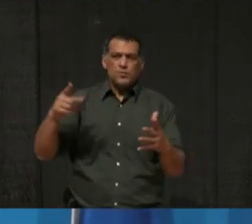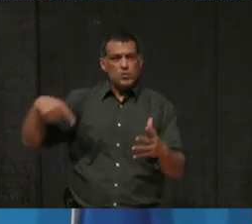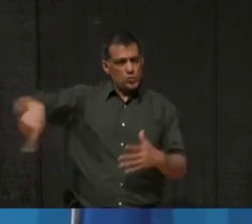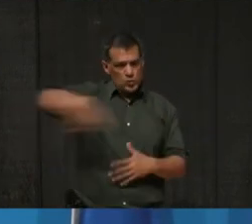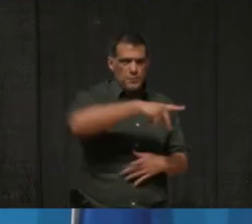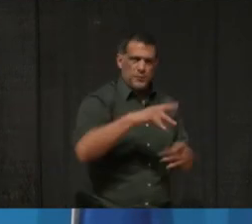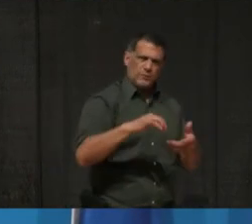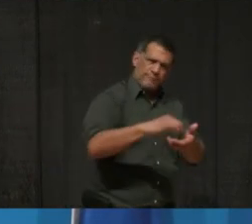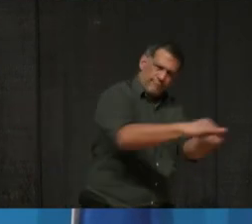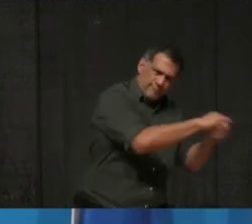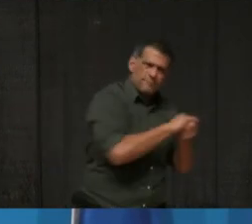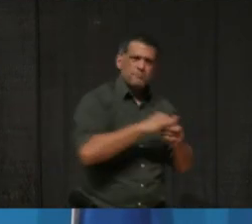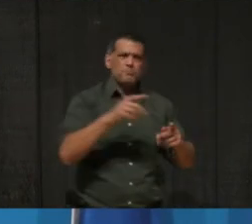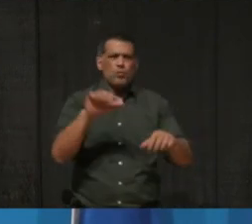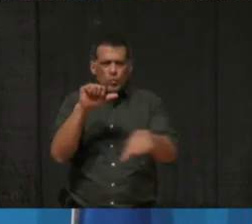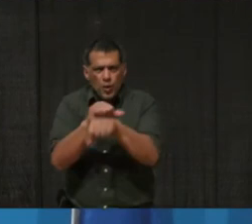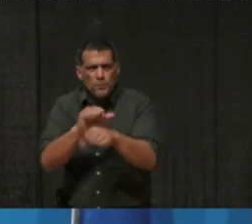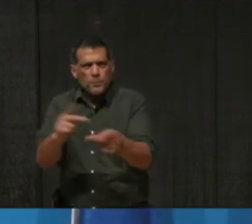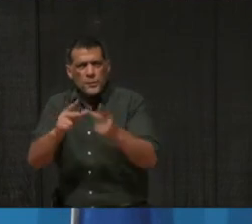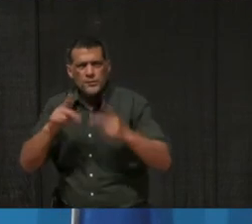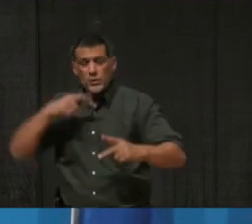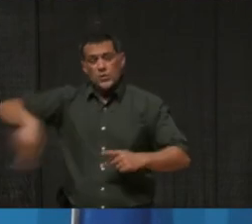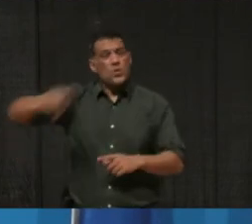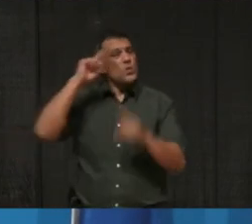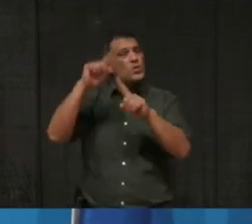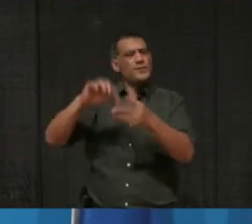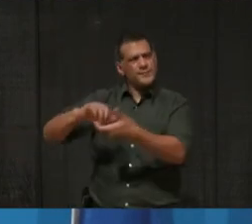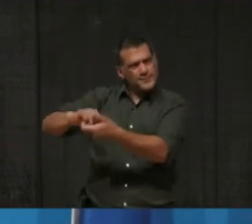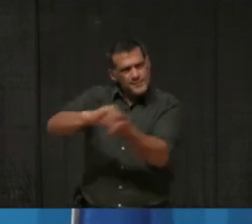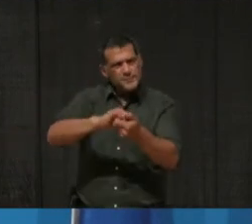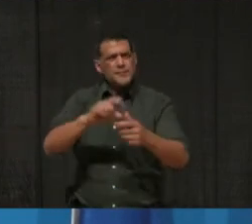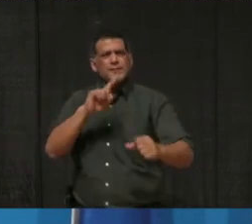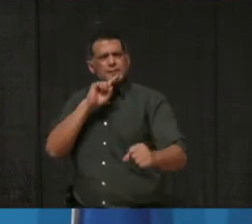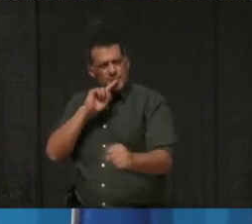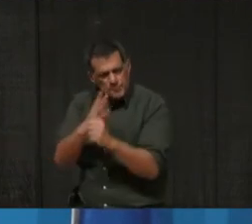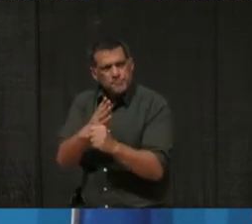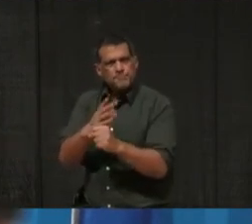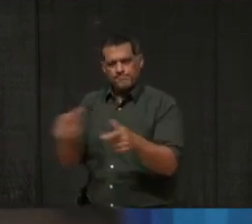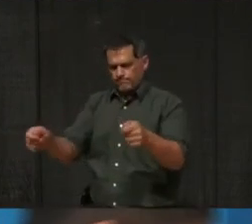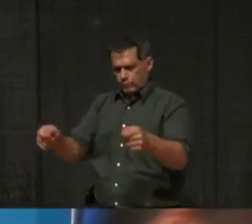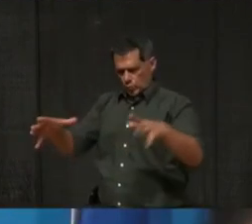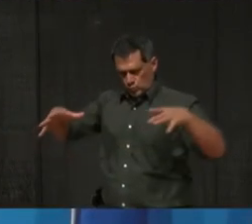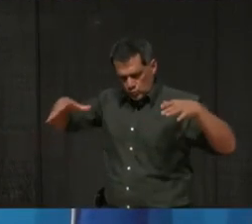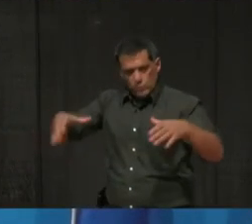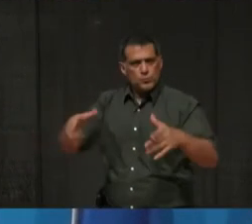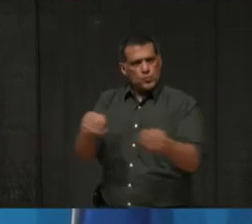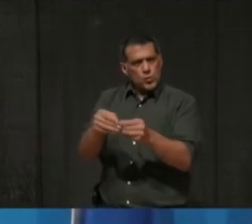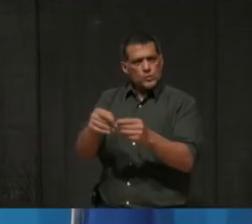workplace in question to make sure that spread was eventually contained. Thanks for the question.